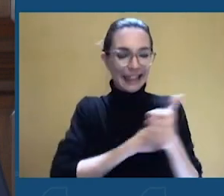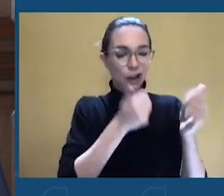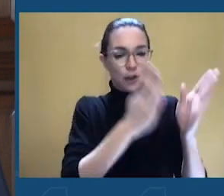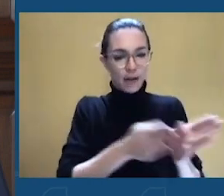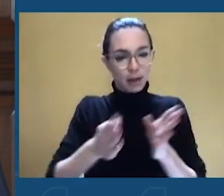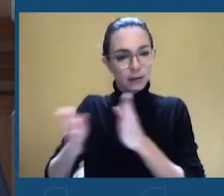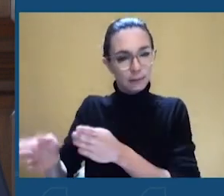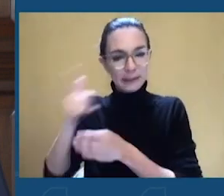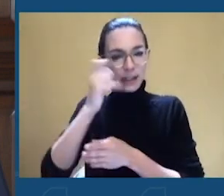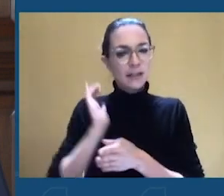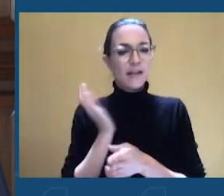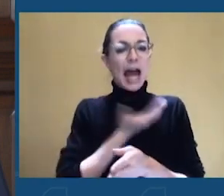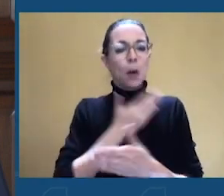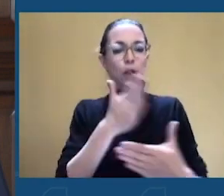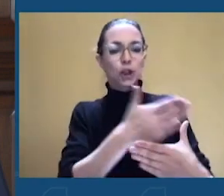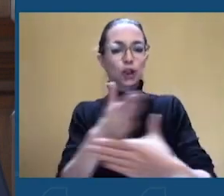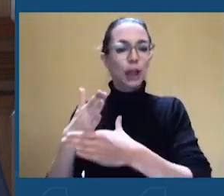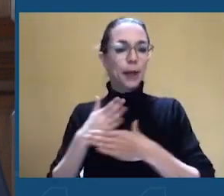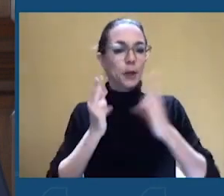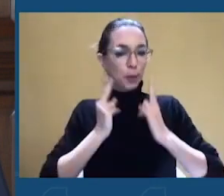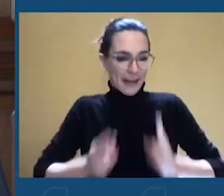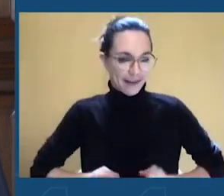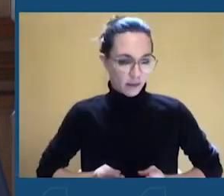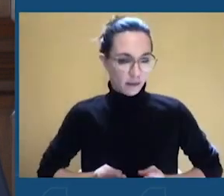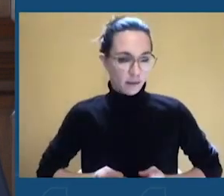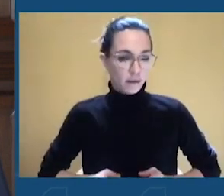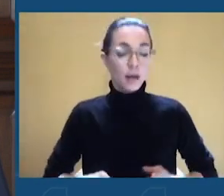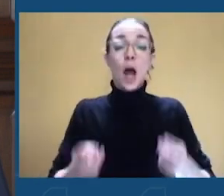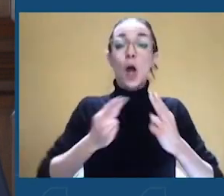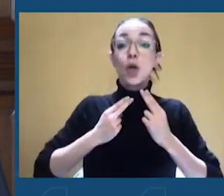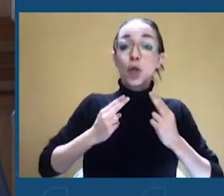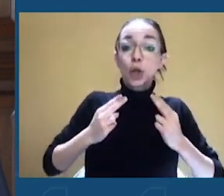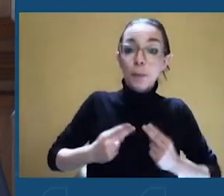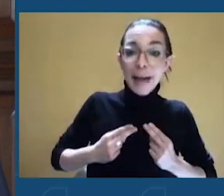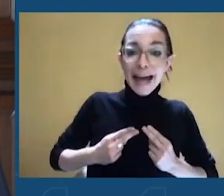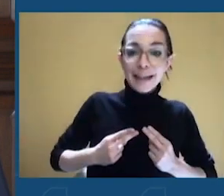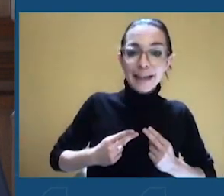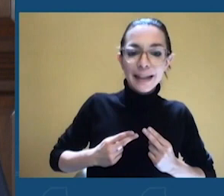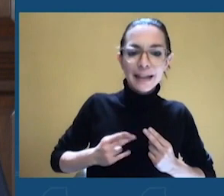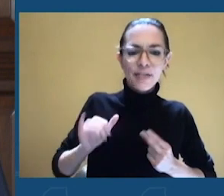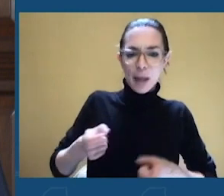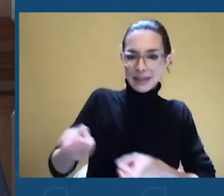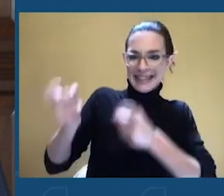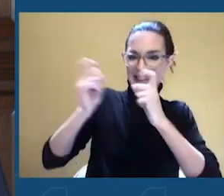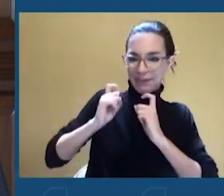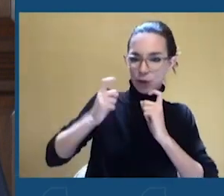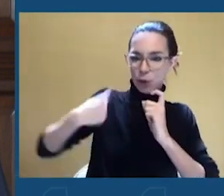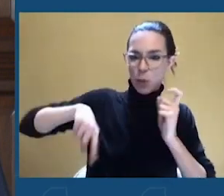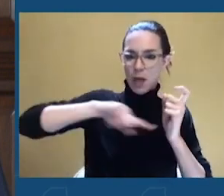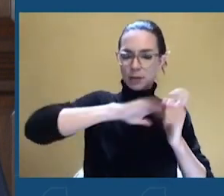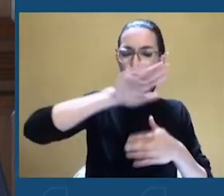humanity. A humanity gifted to us all by a higher power.